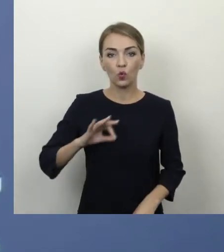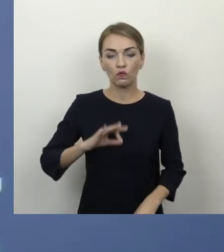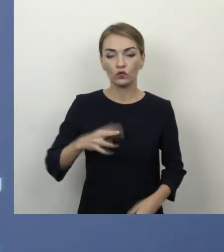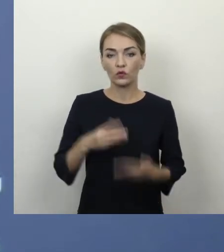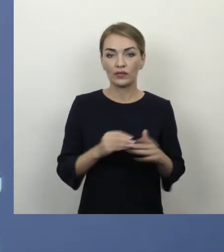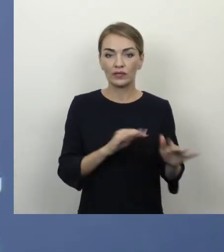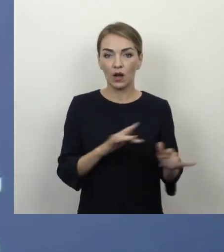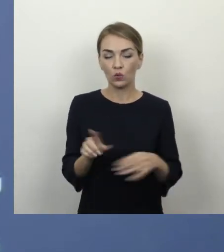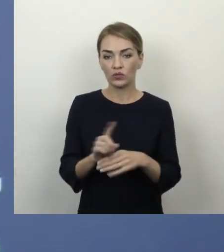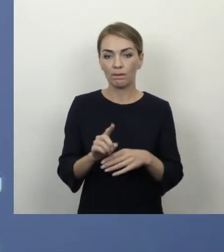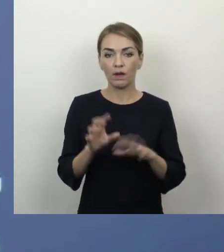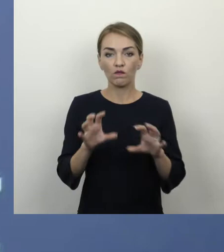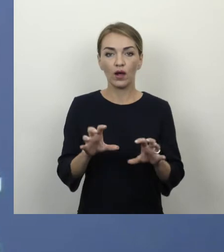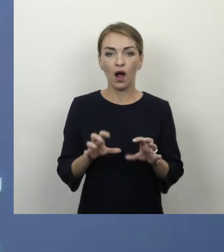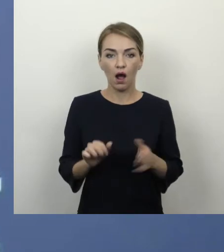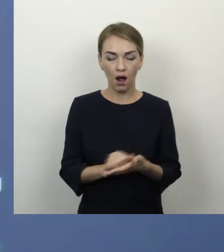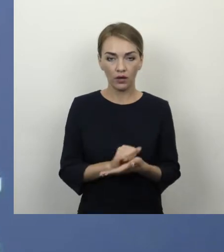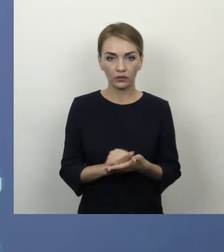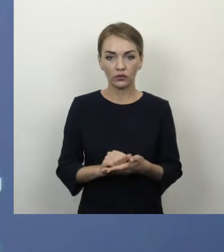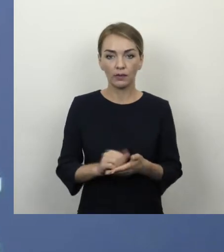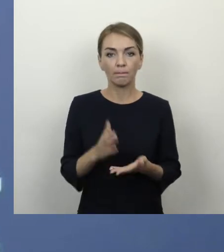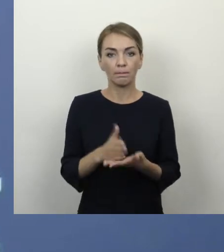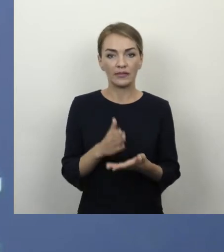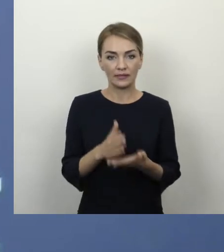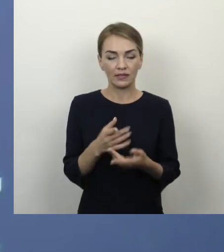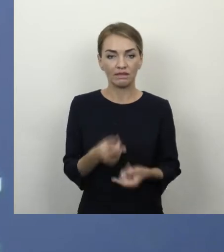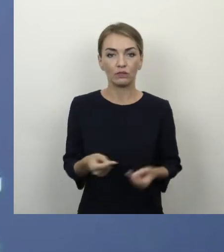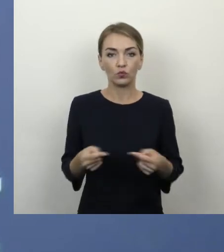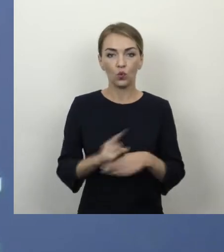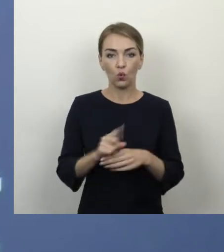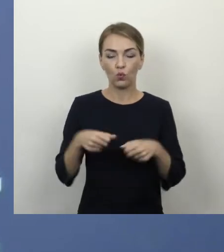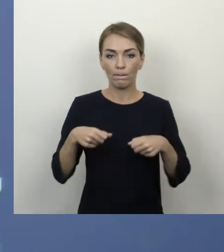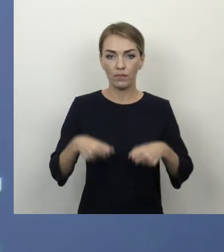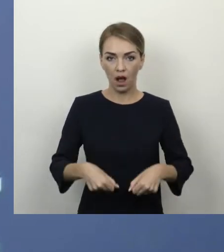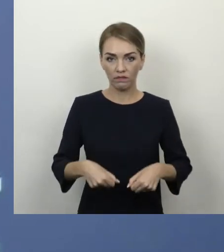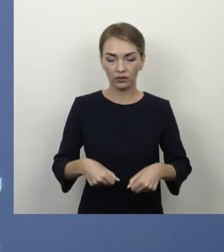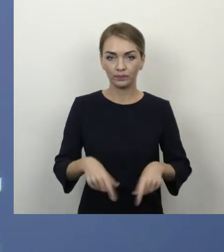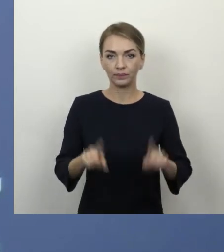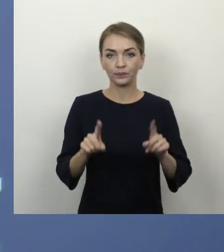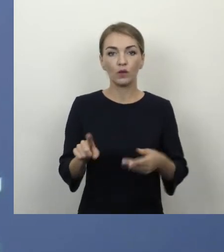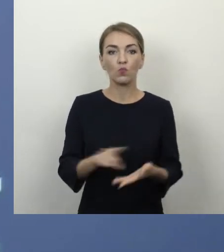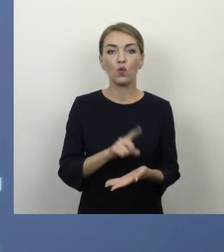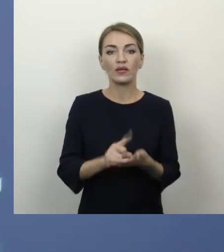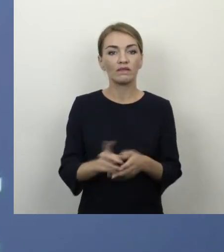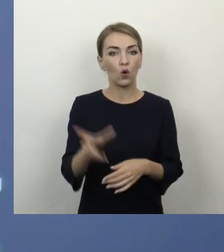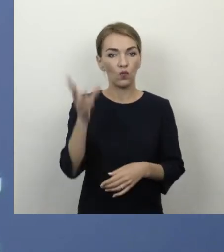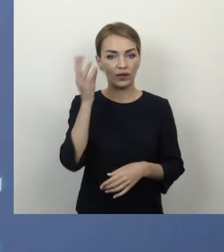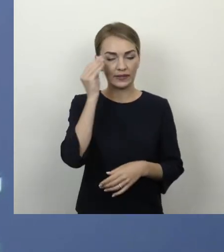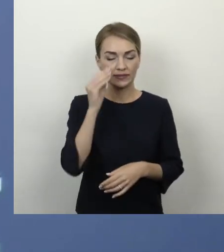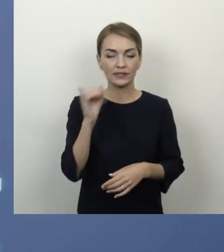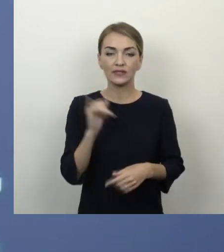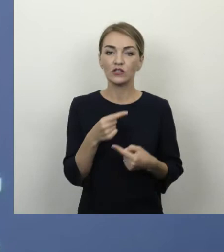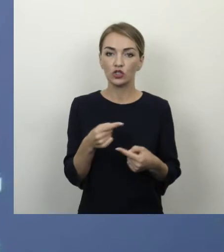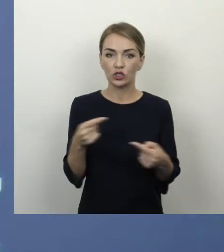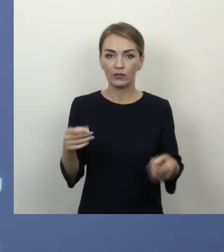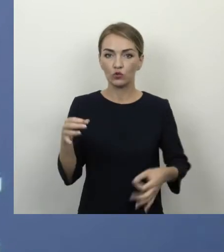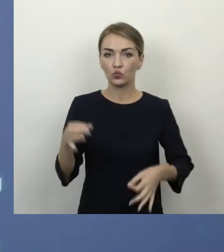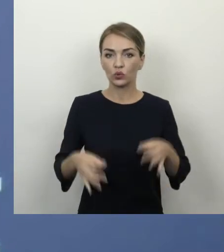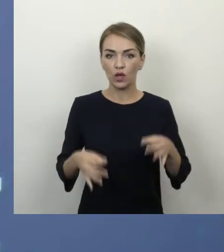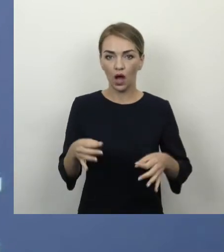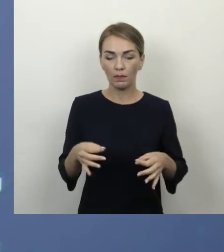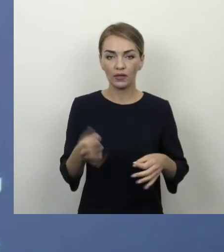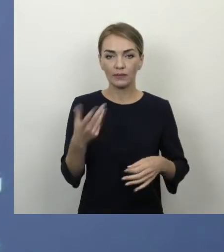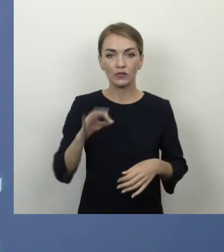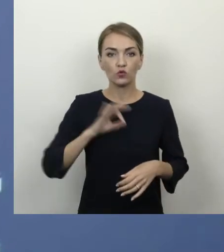determinations of the Supreme Court are binding for all public authorities with reference to